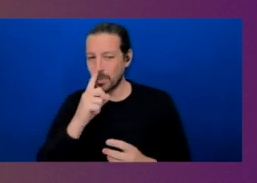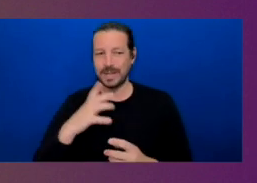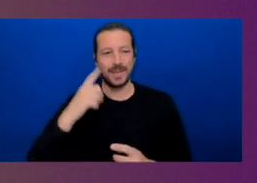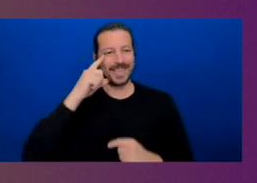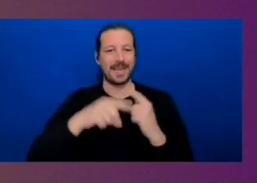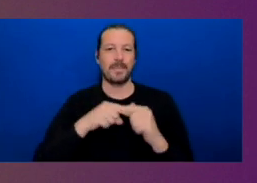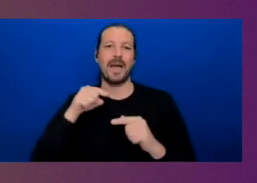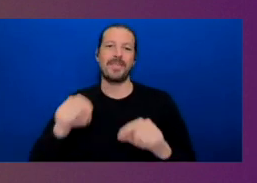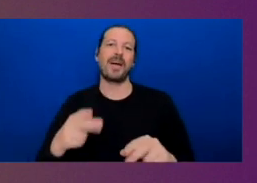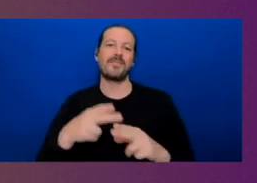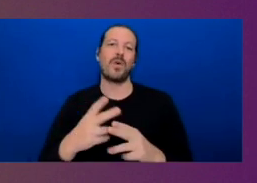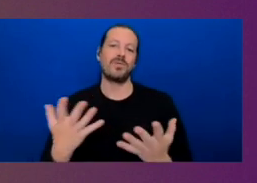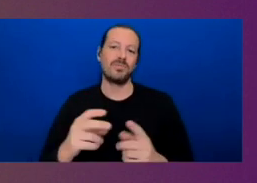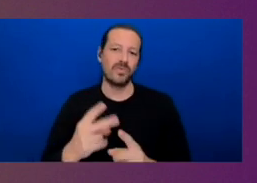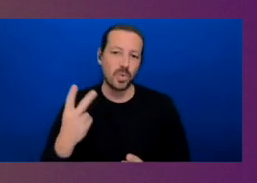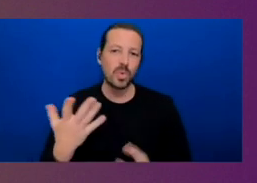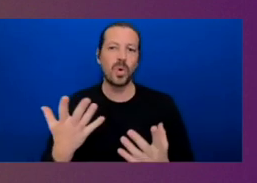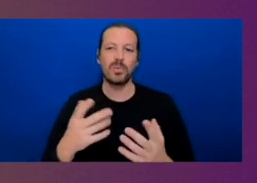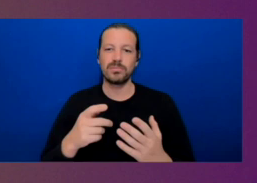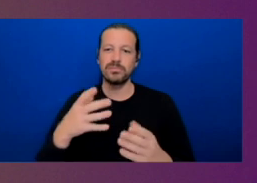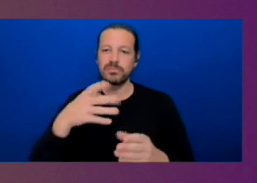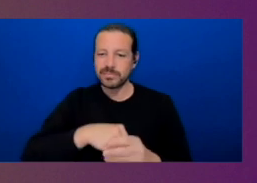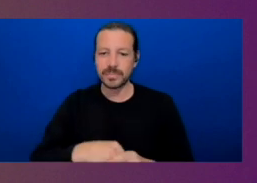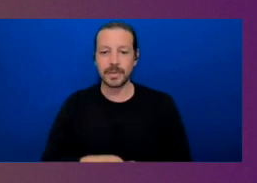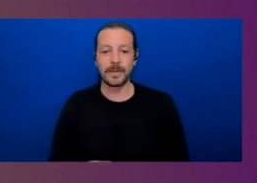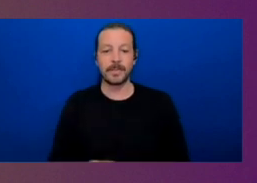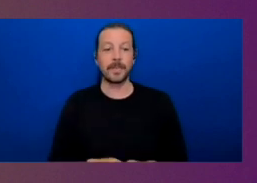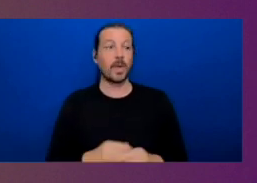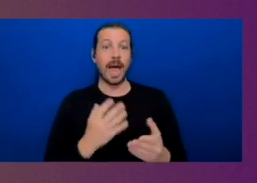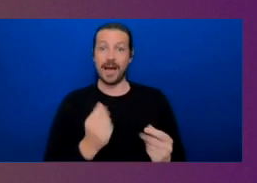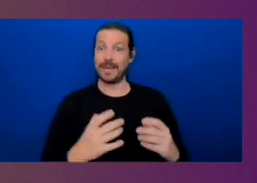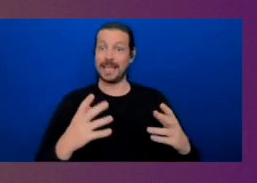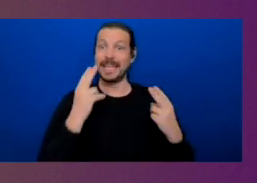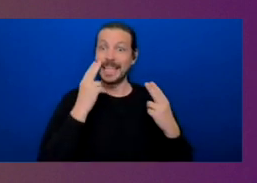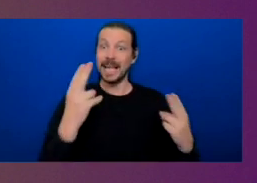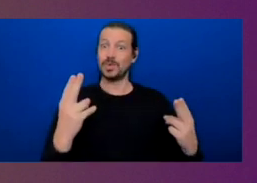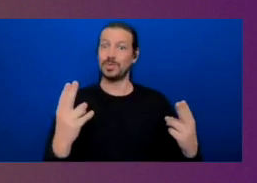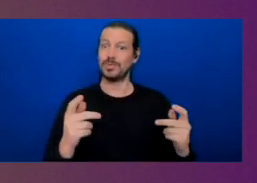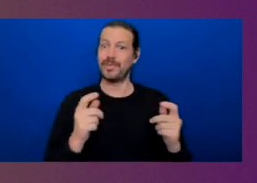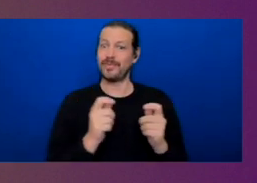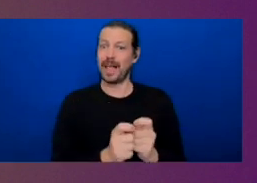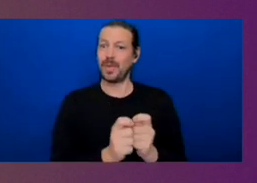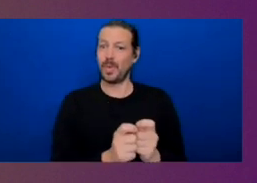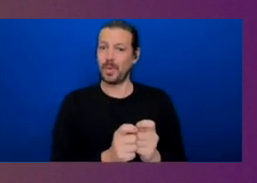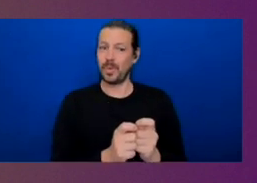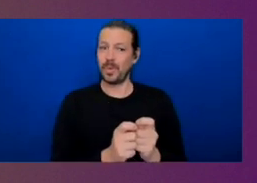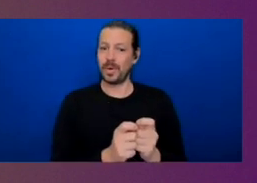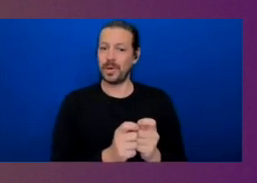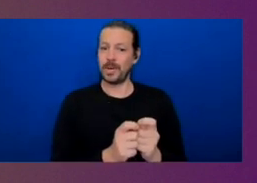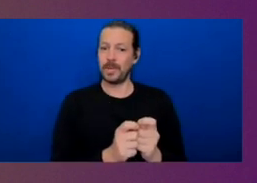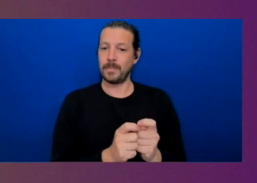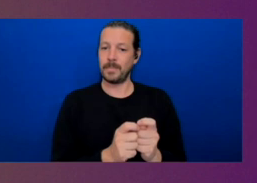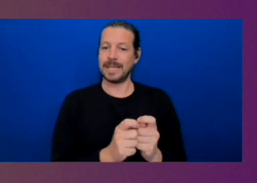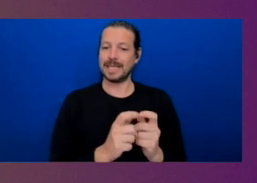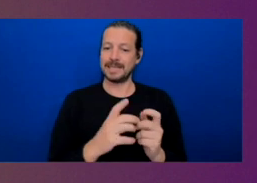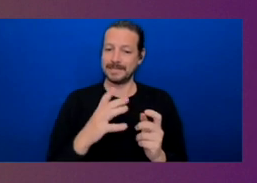So there's such natural value there. It's being able to make sure that value is able to be